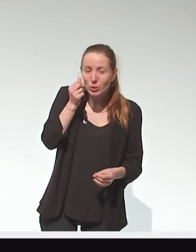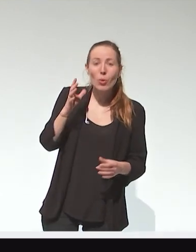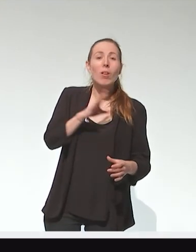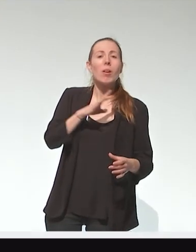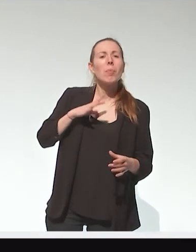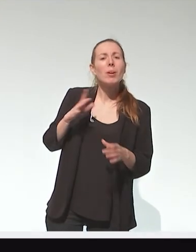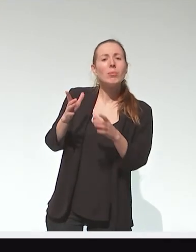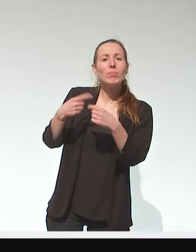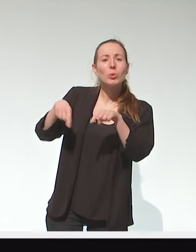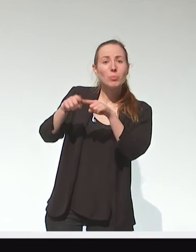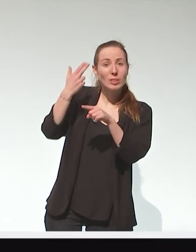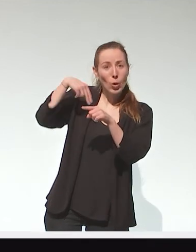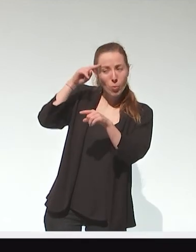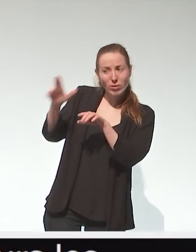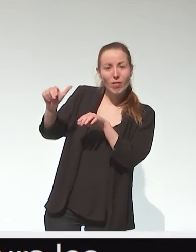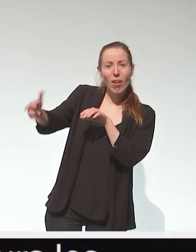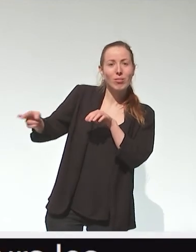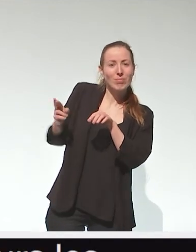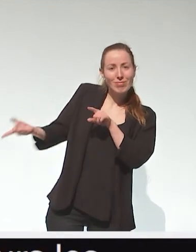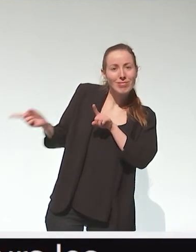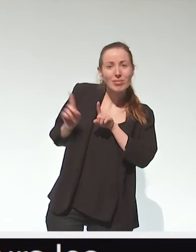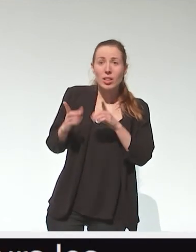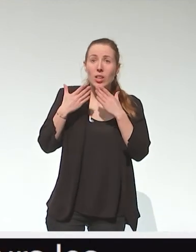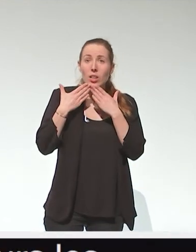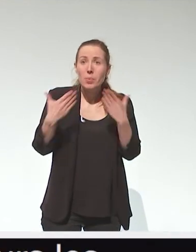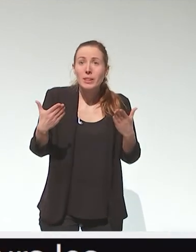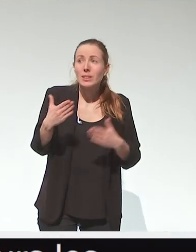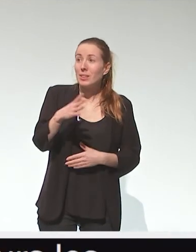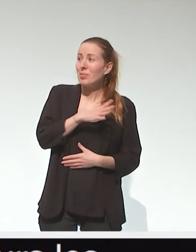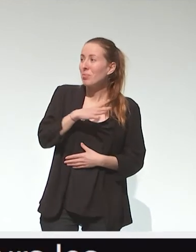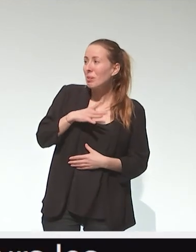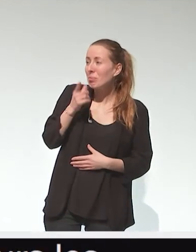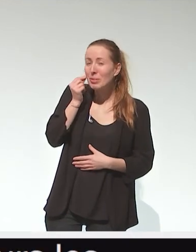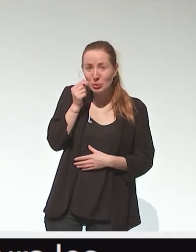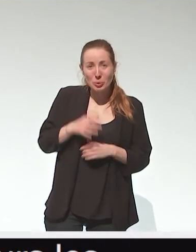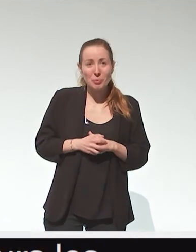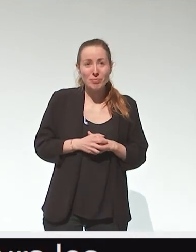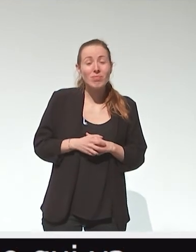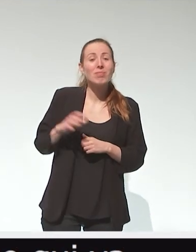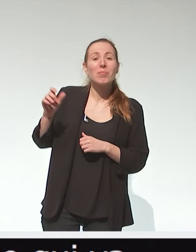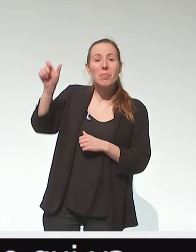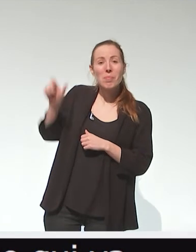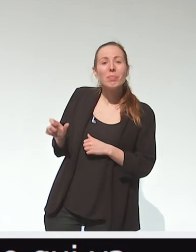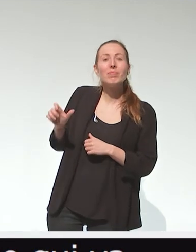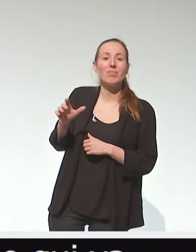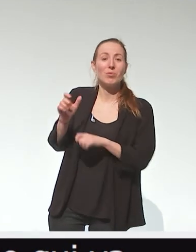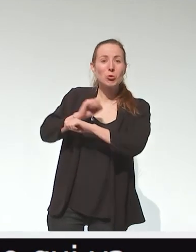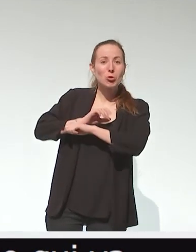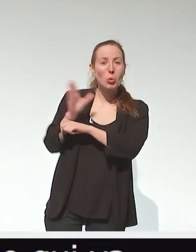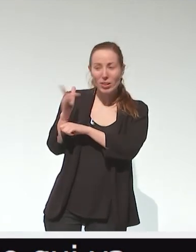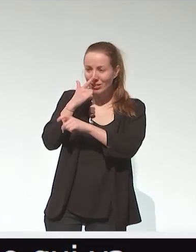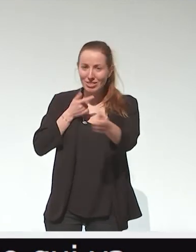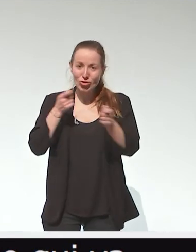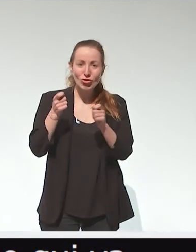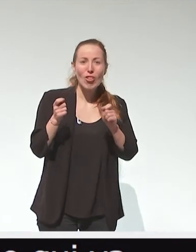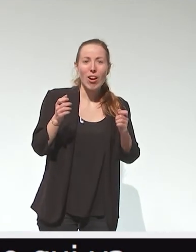Ministers, European Commissioner, who's going to be joining us again. Ladies and gentlemen, many thanks